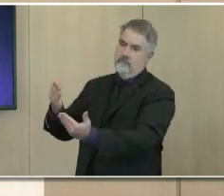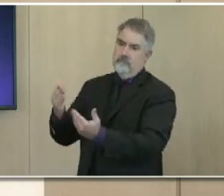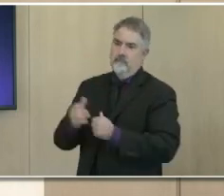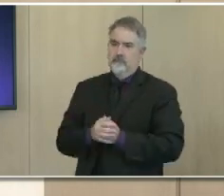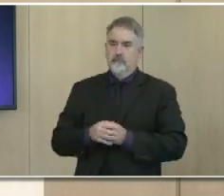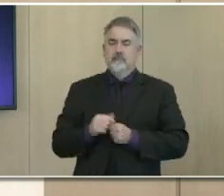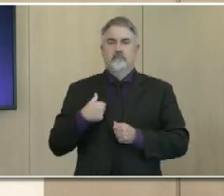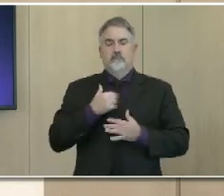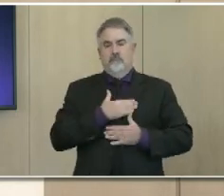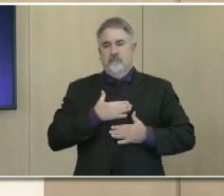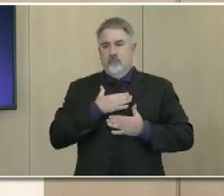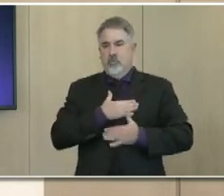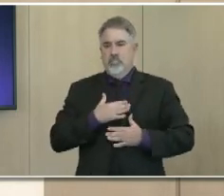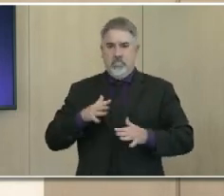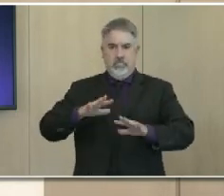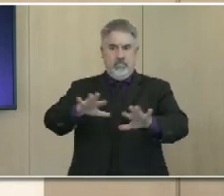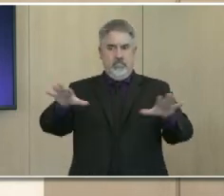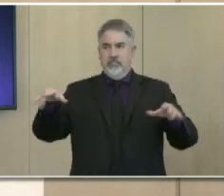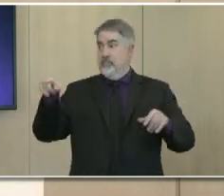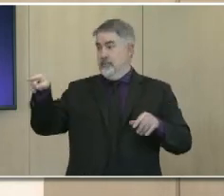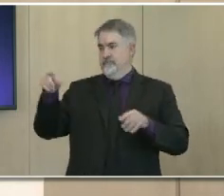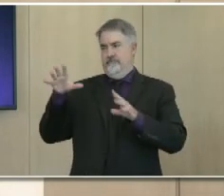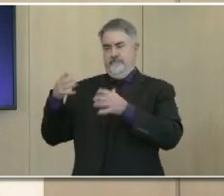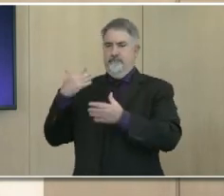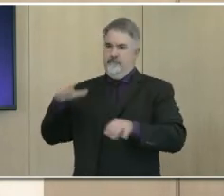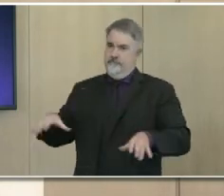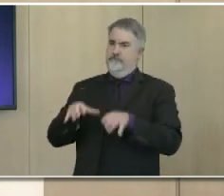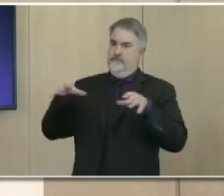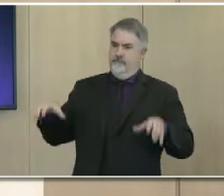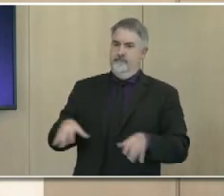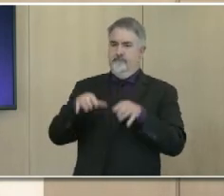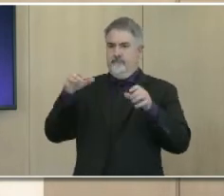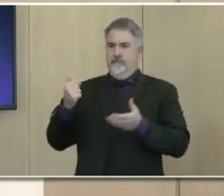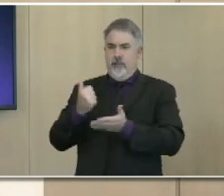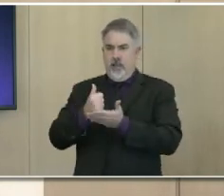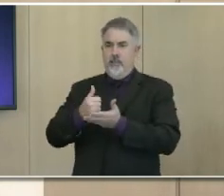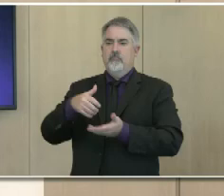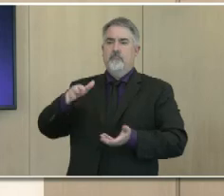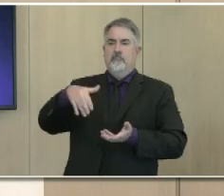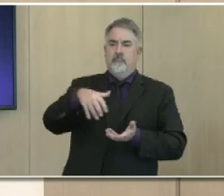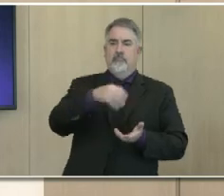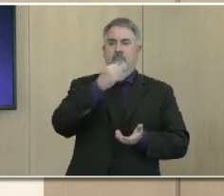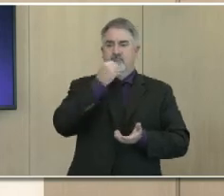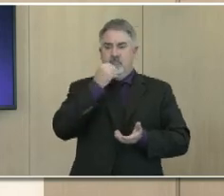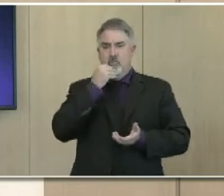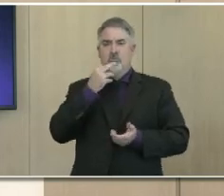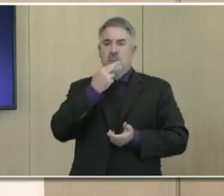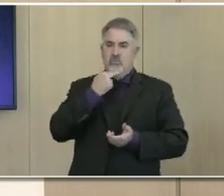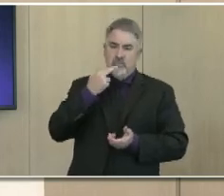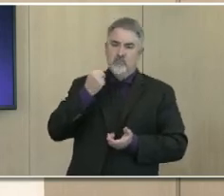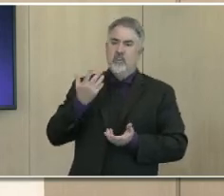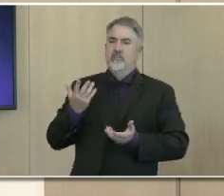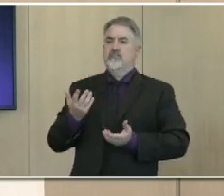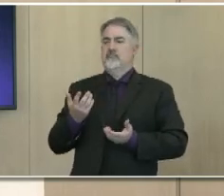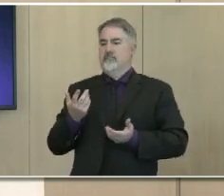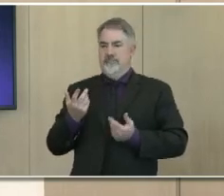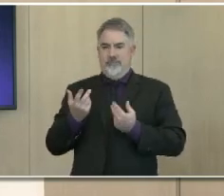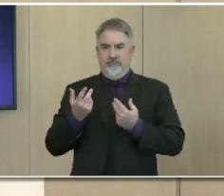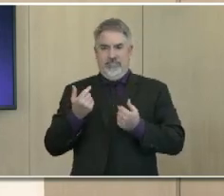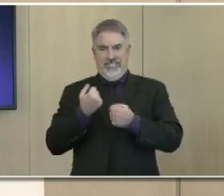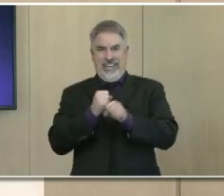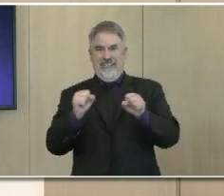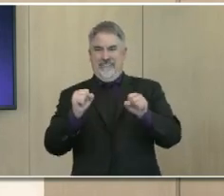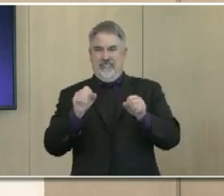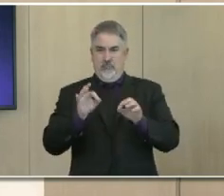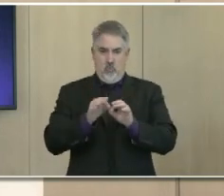appreciate everything that they're doing in order to help people get food from restaurants. We want to keep them alive, and we want to keep them busy,